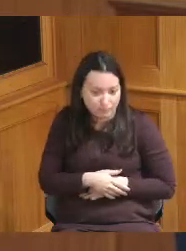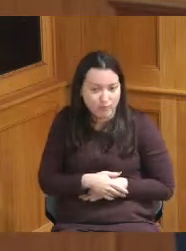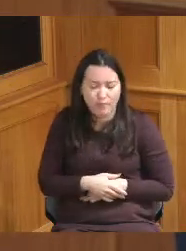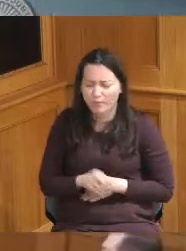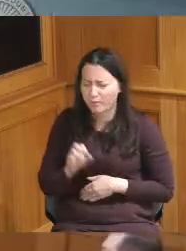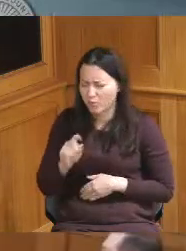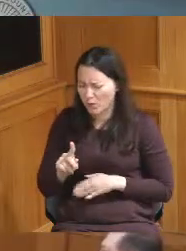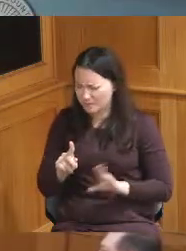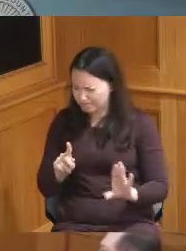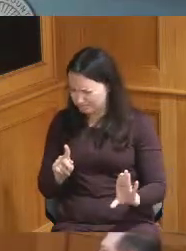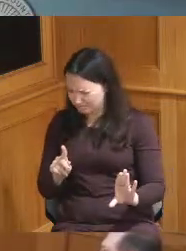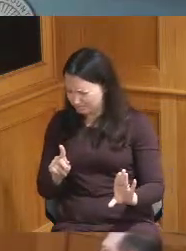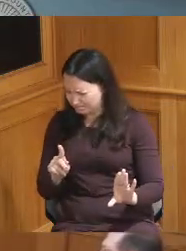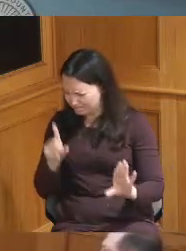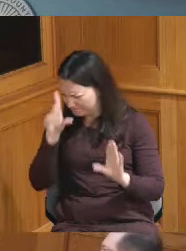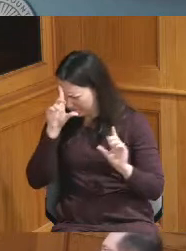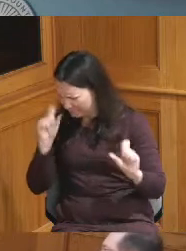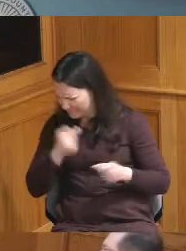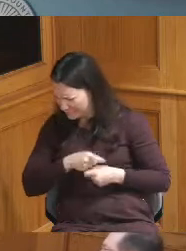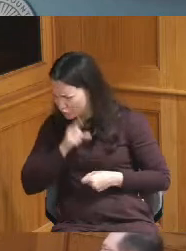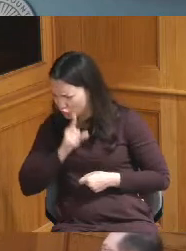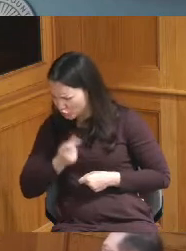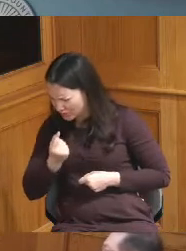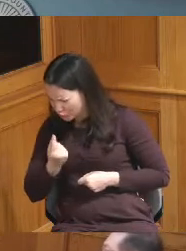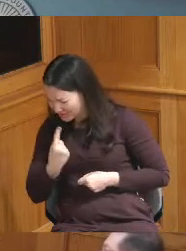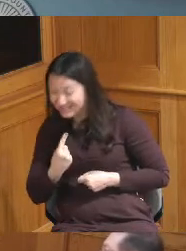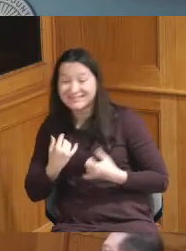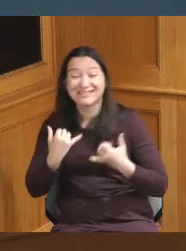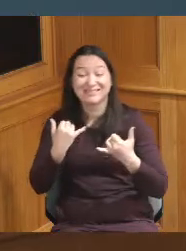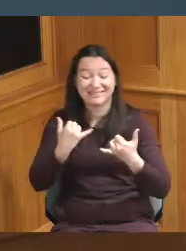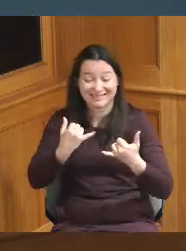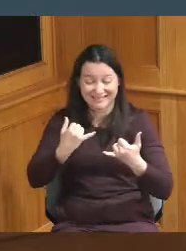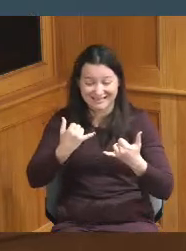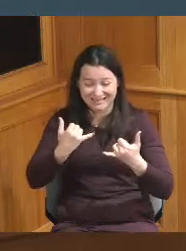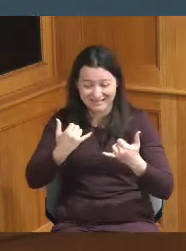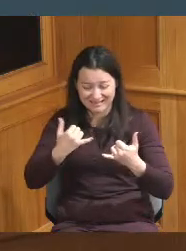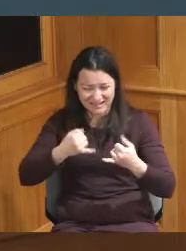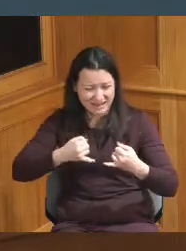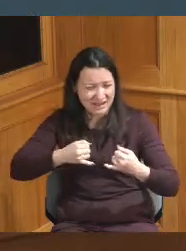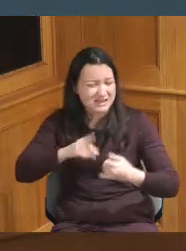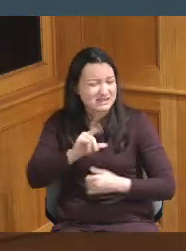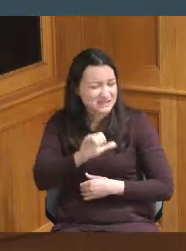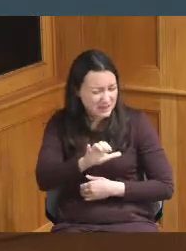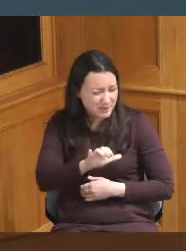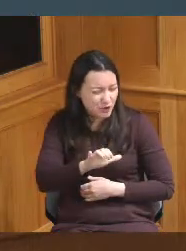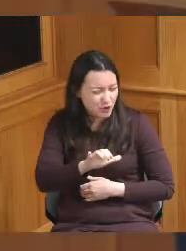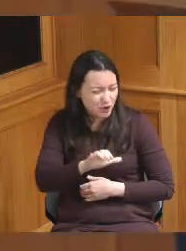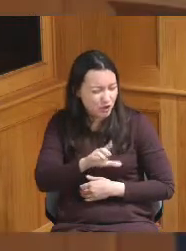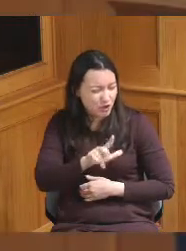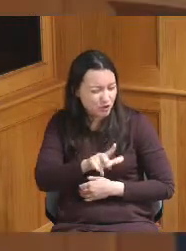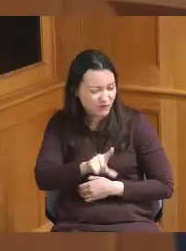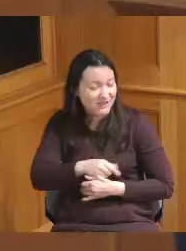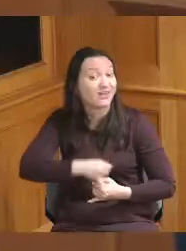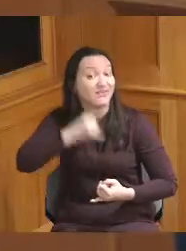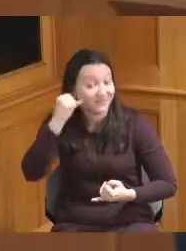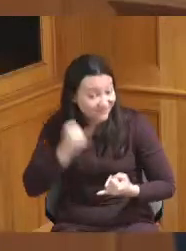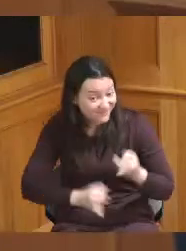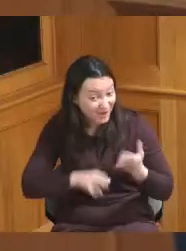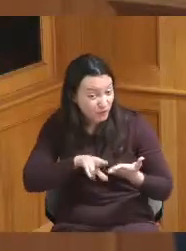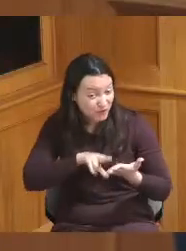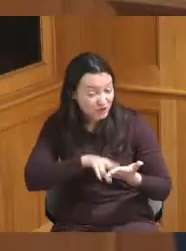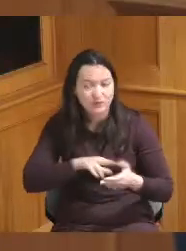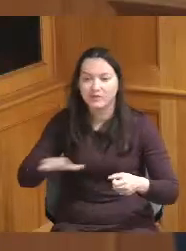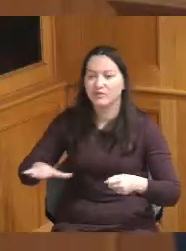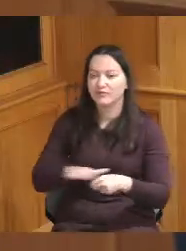Okay, let me make sure I understand. Mm-hmm. The end of this year, you'll have another contract. We will have the final contract for the entire levy